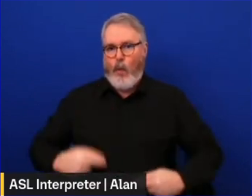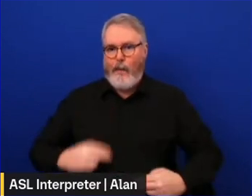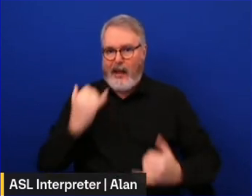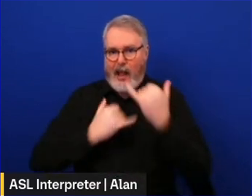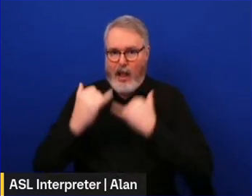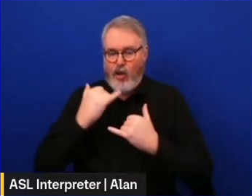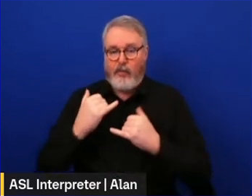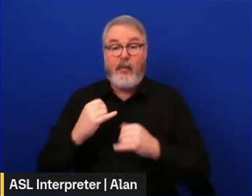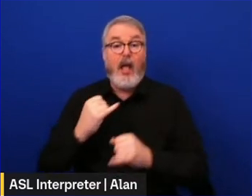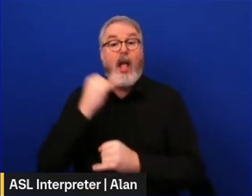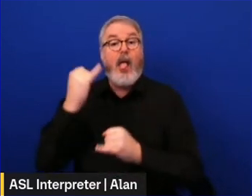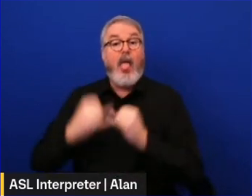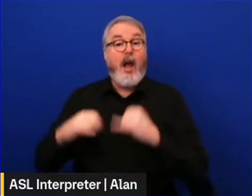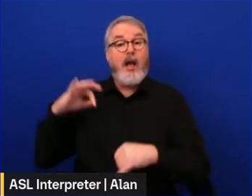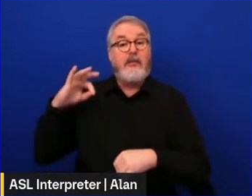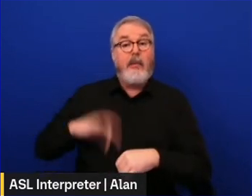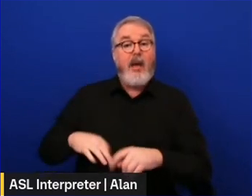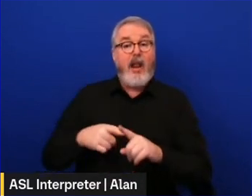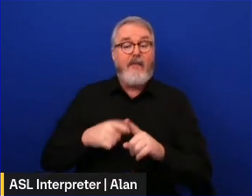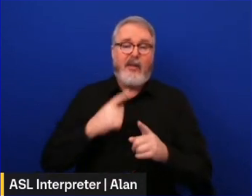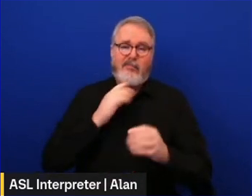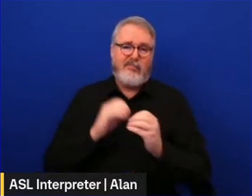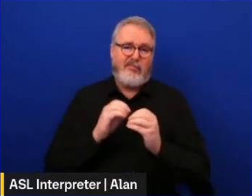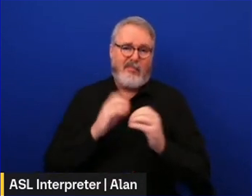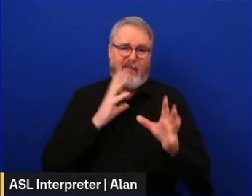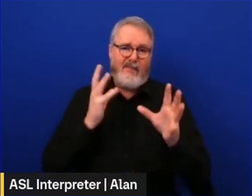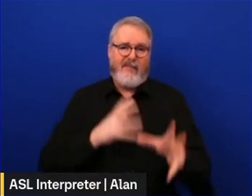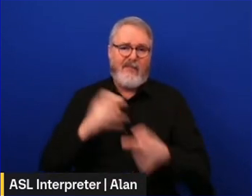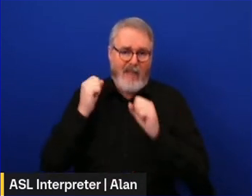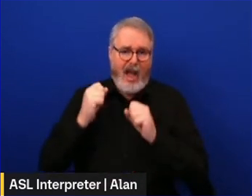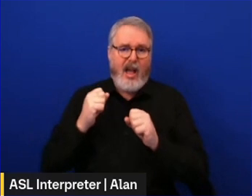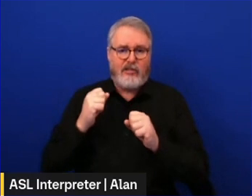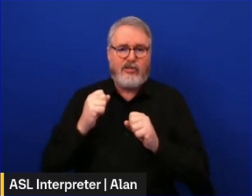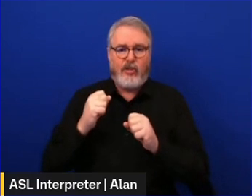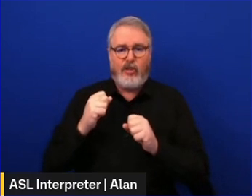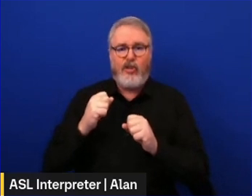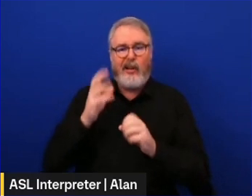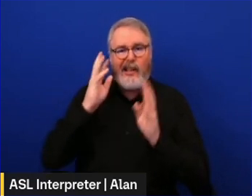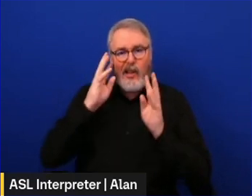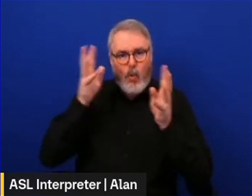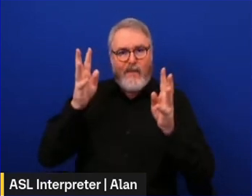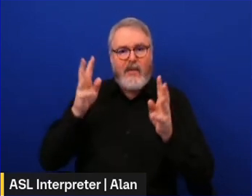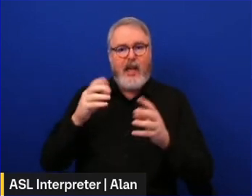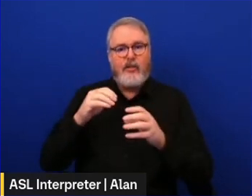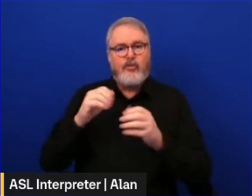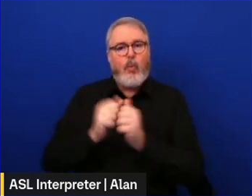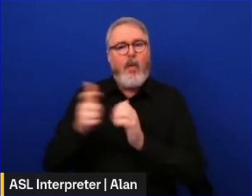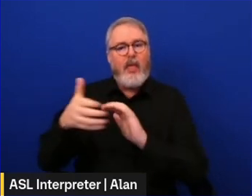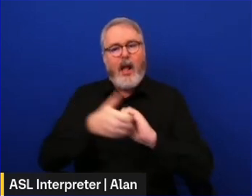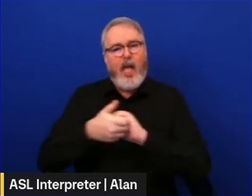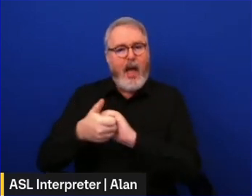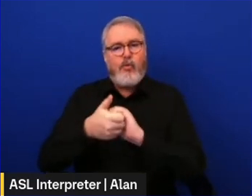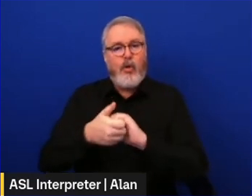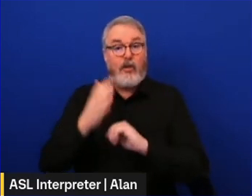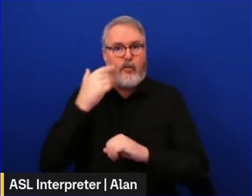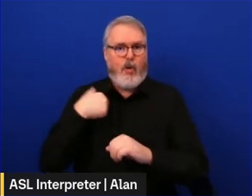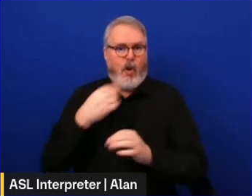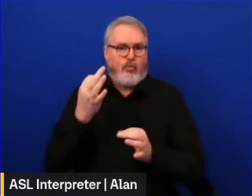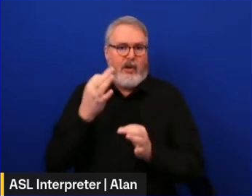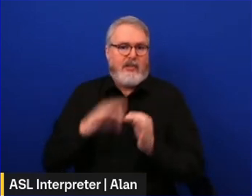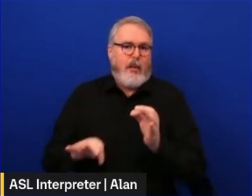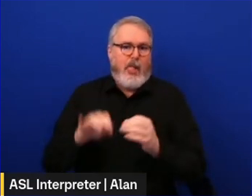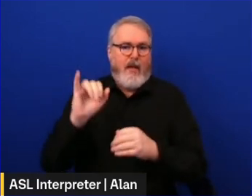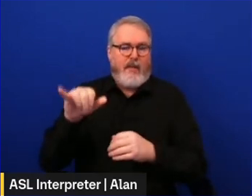benefit is, of course, faster innovation in collaboration. By simplifying infrastructure management, no-code